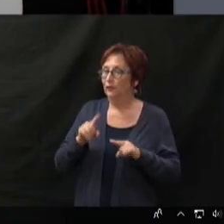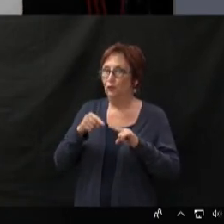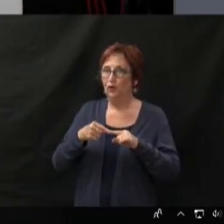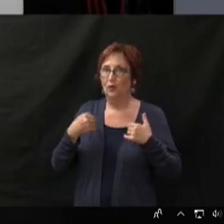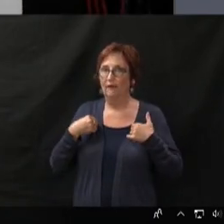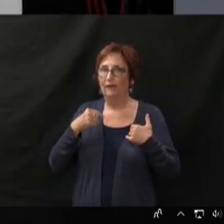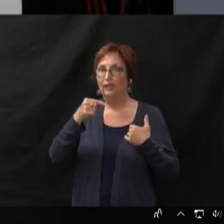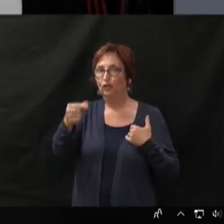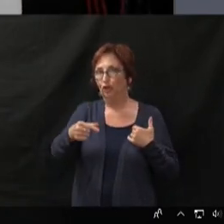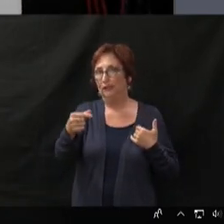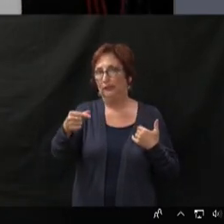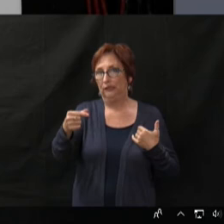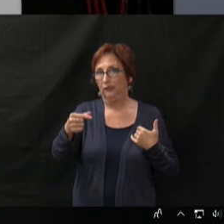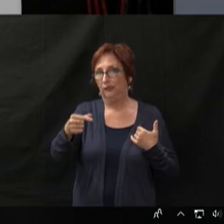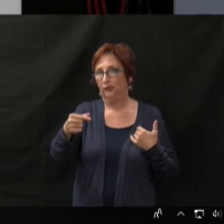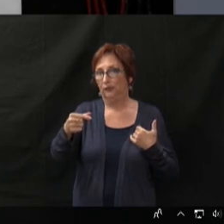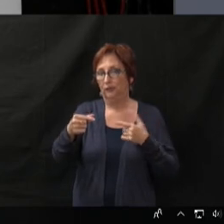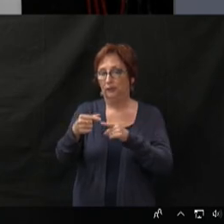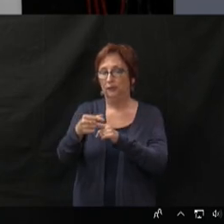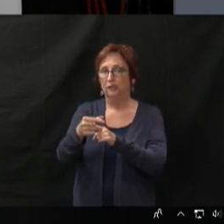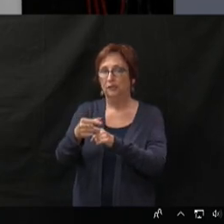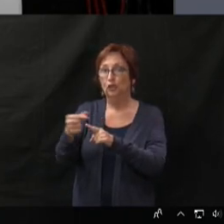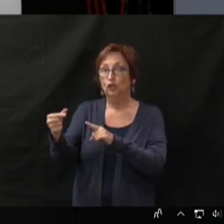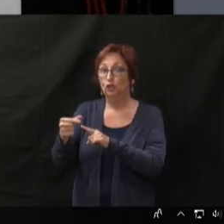G. G